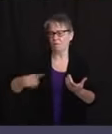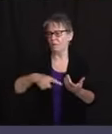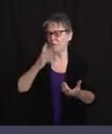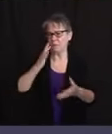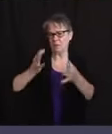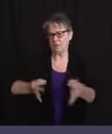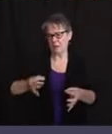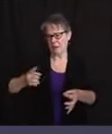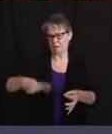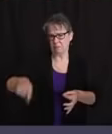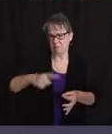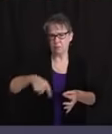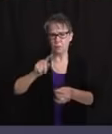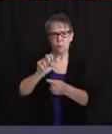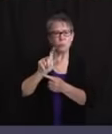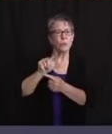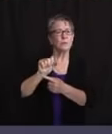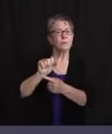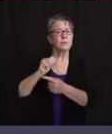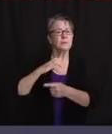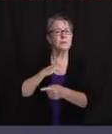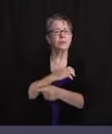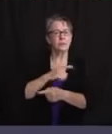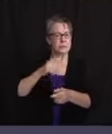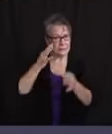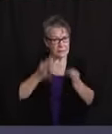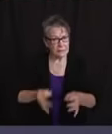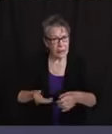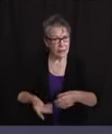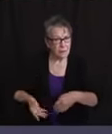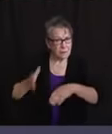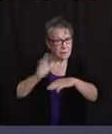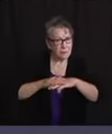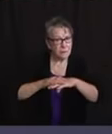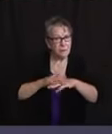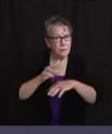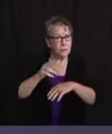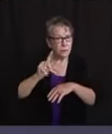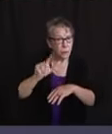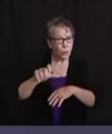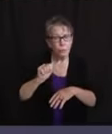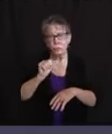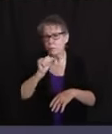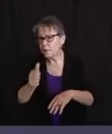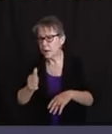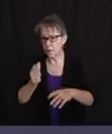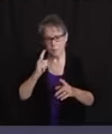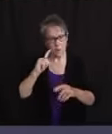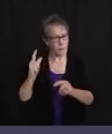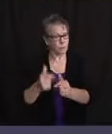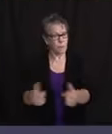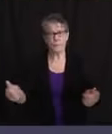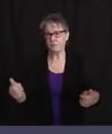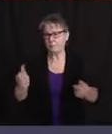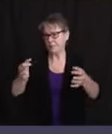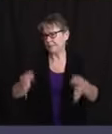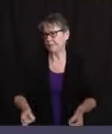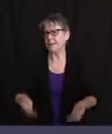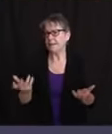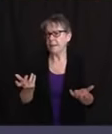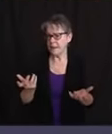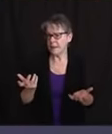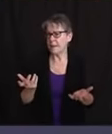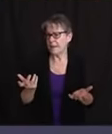extracts politics. Now there's going to be a plan, and it's, I believe, the right plan. I'd say two things on the environment, Dustin.